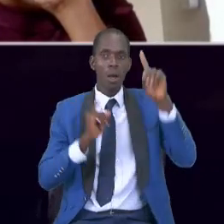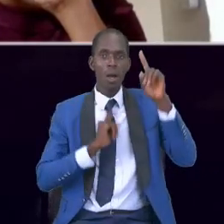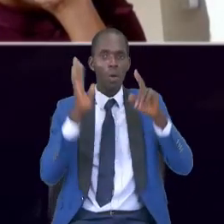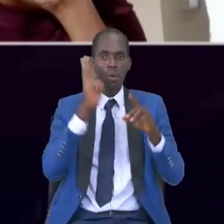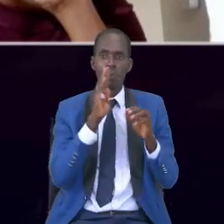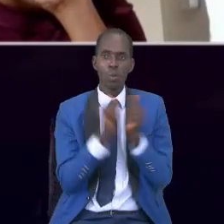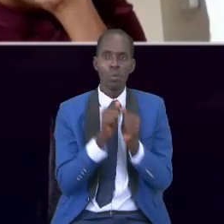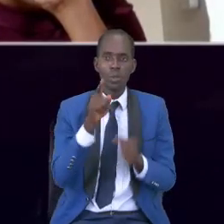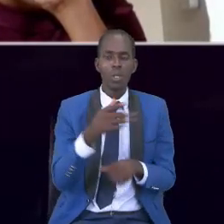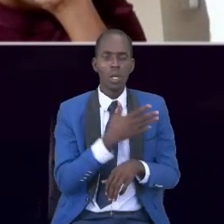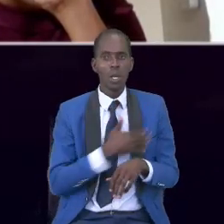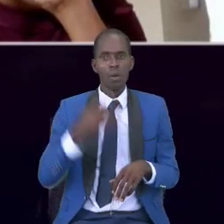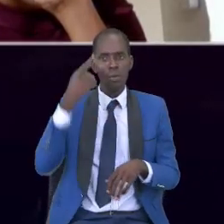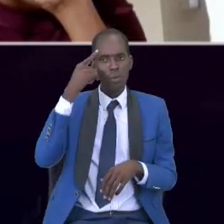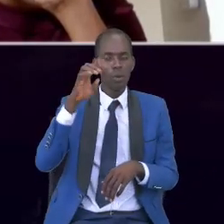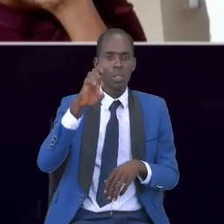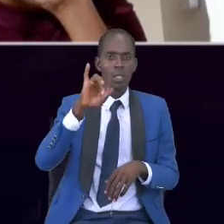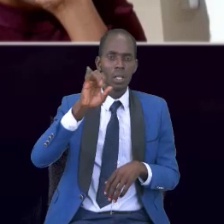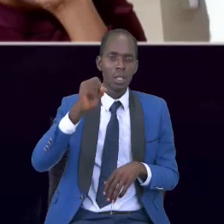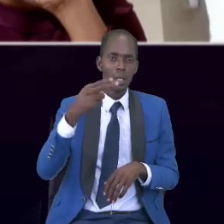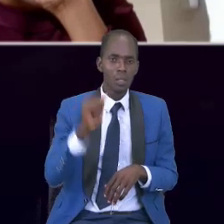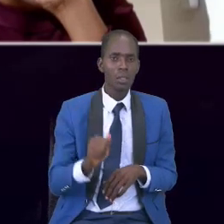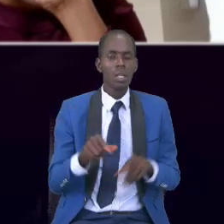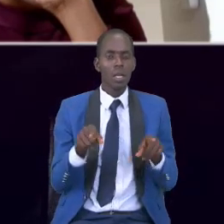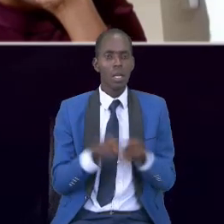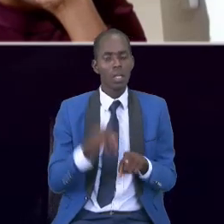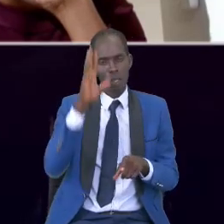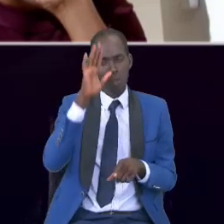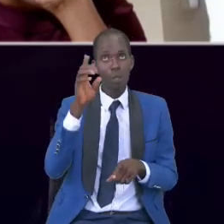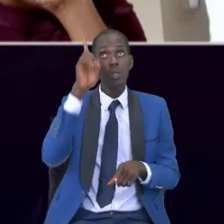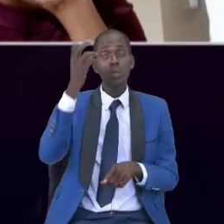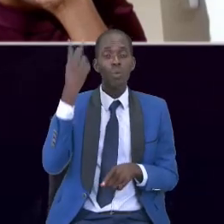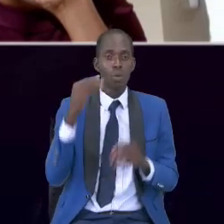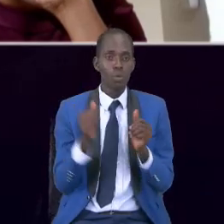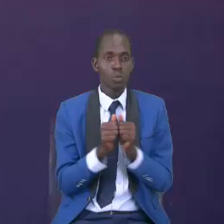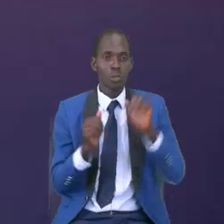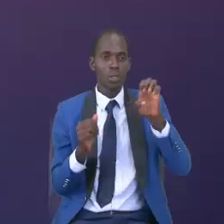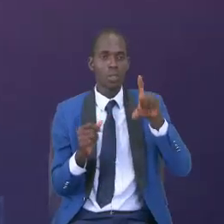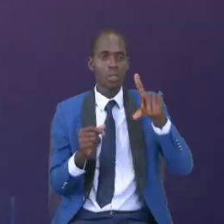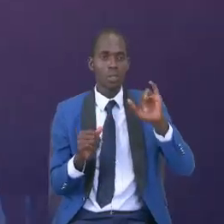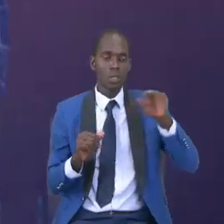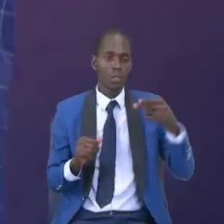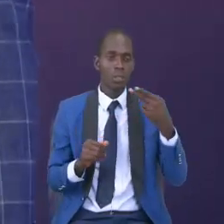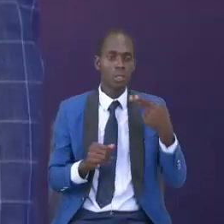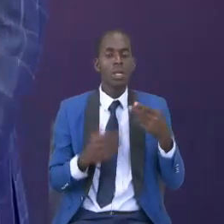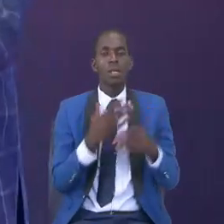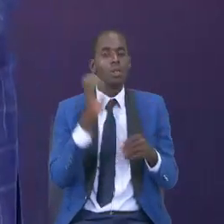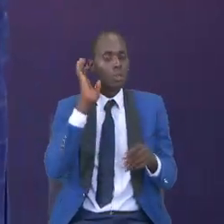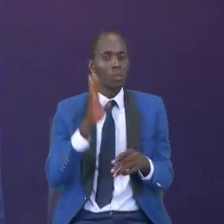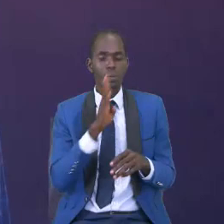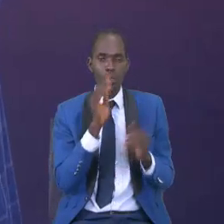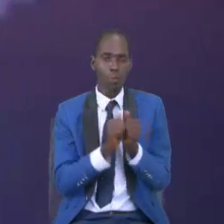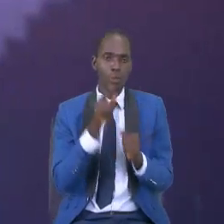Elisha, as he was with Elijah, he was with Elisha. For Paul, as he was with Paul, he was